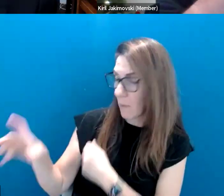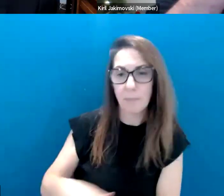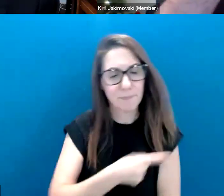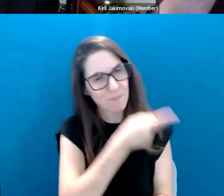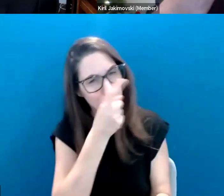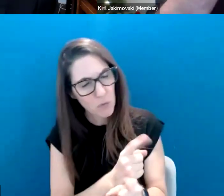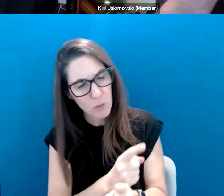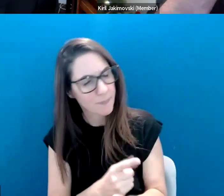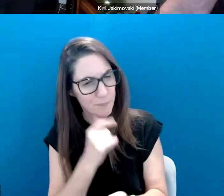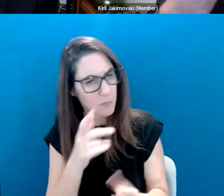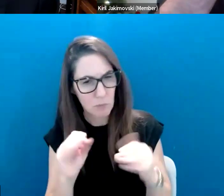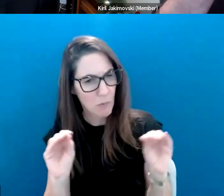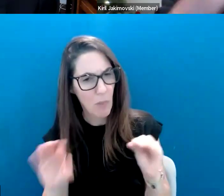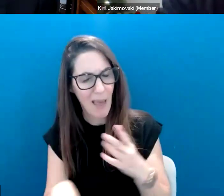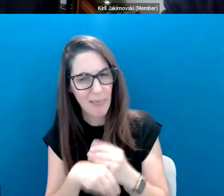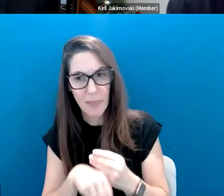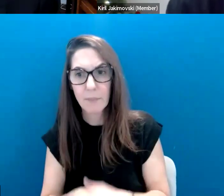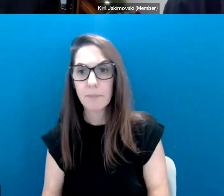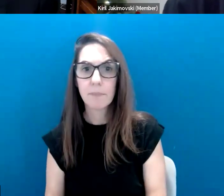right. Thanks, Dan. Okay.